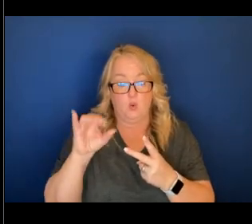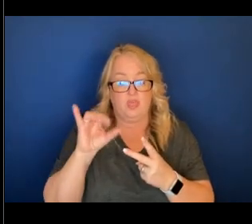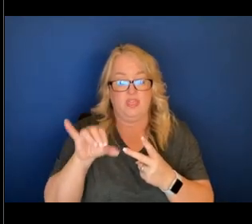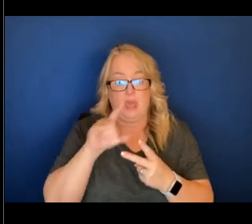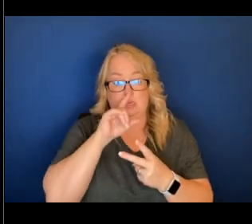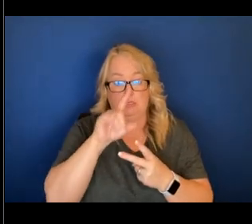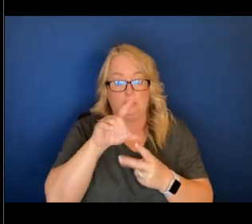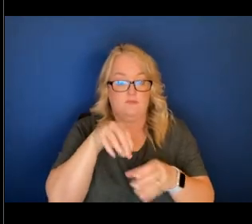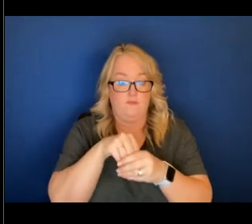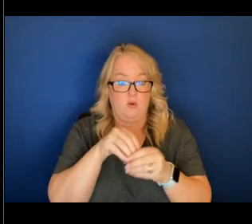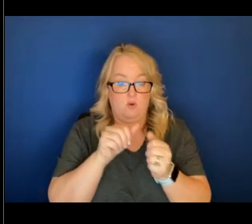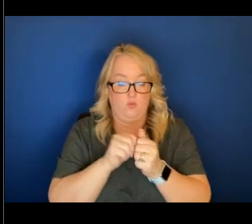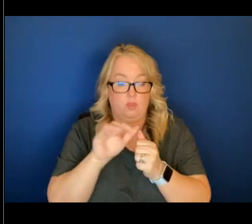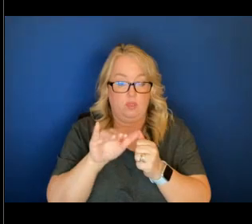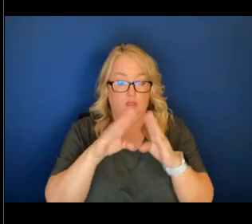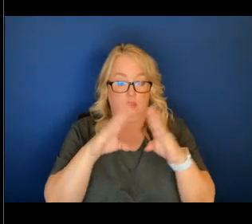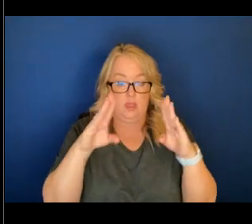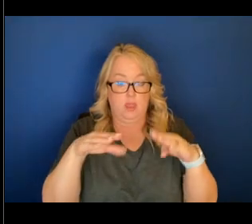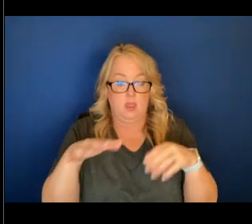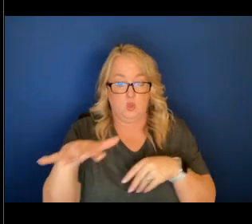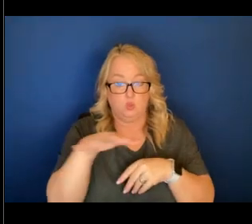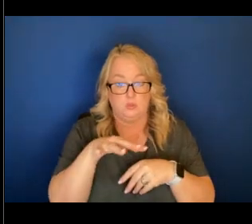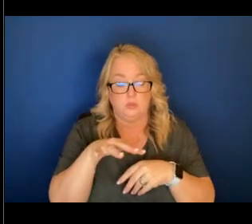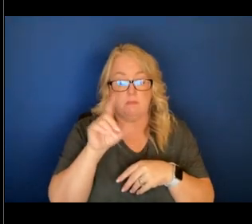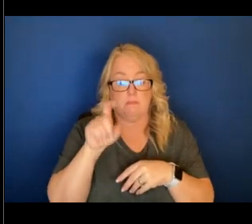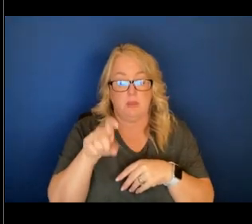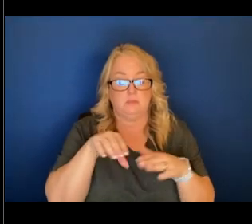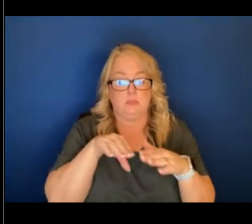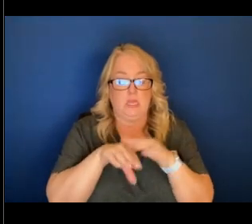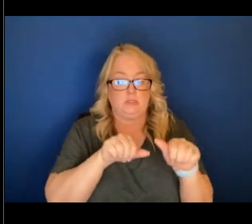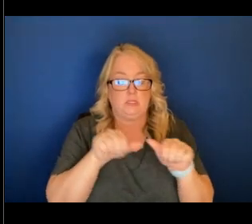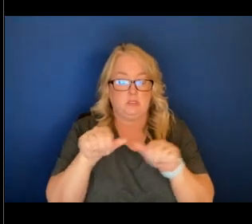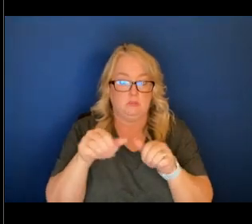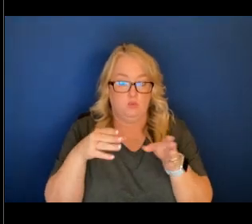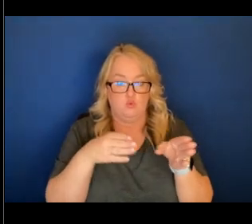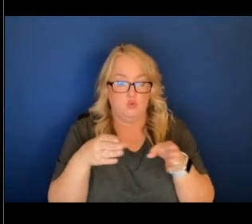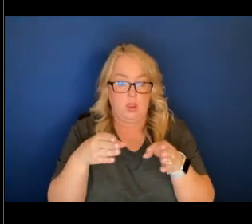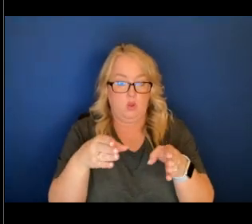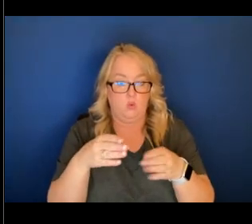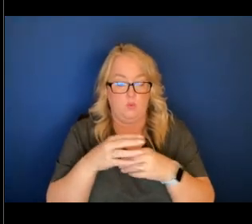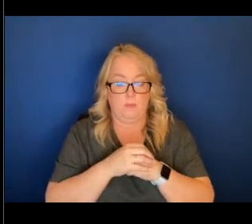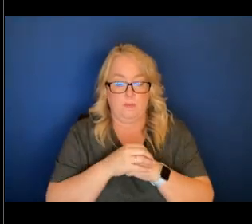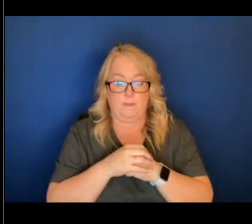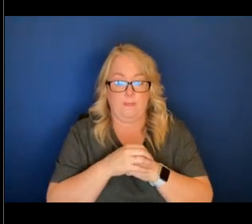the dwelling unit must be on an accessible route.